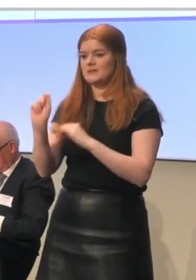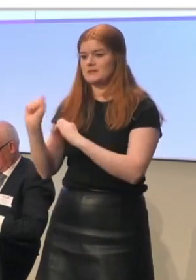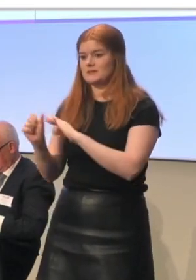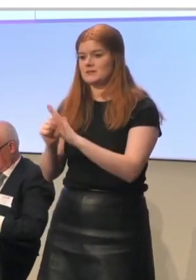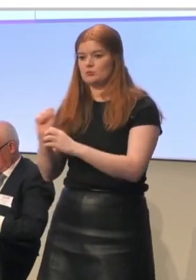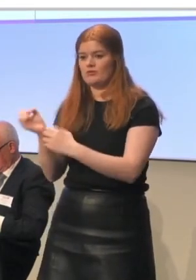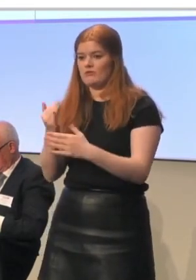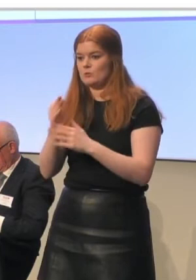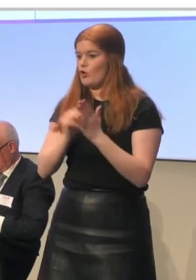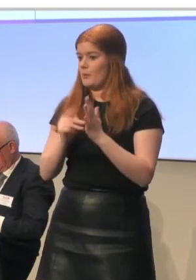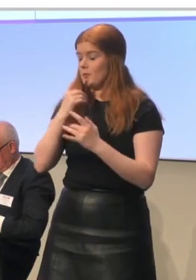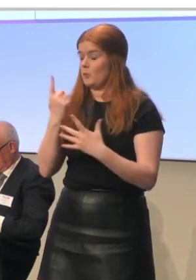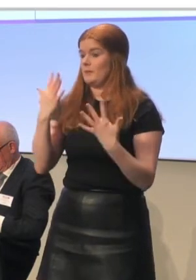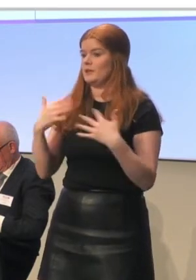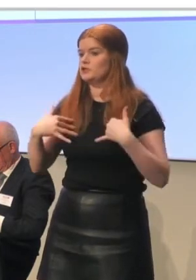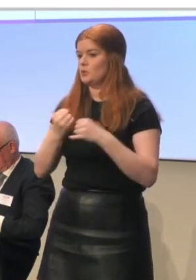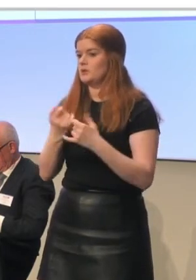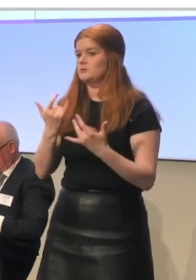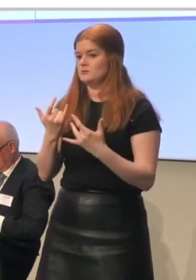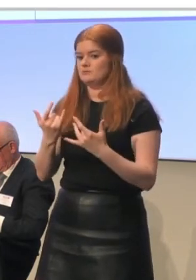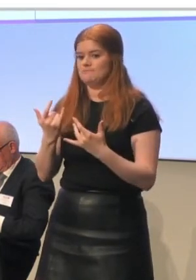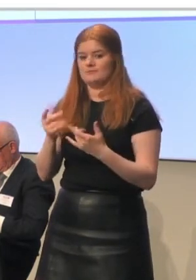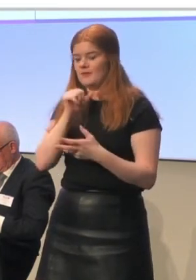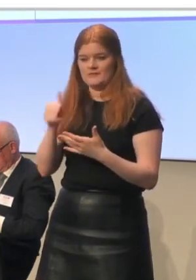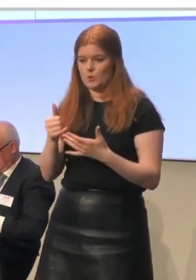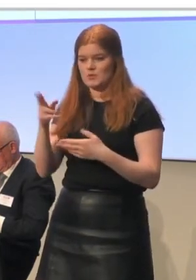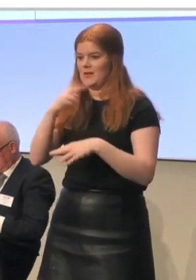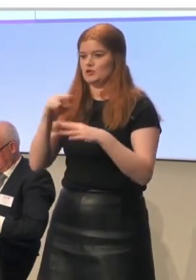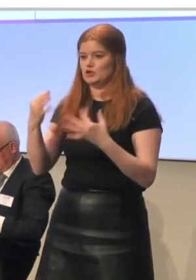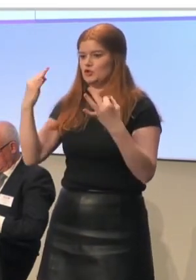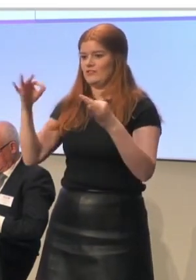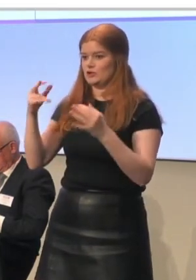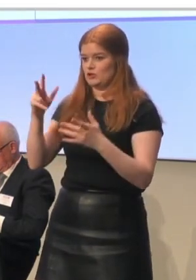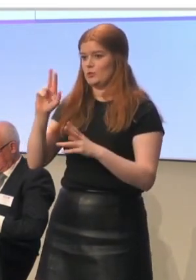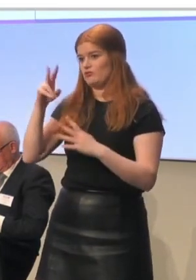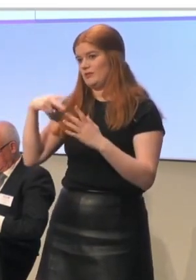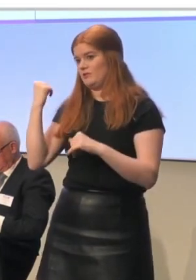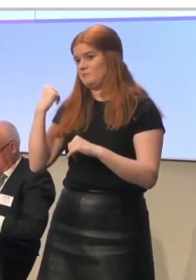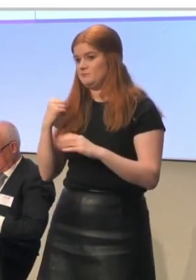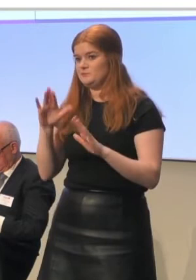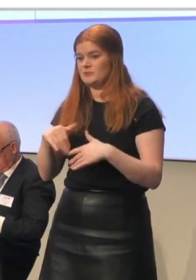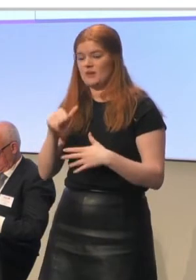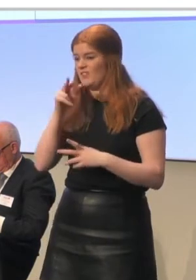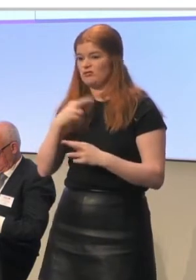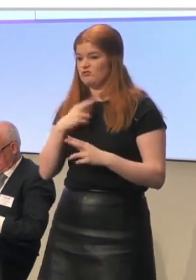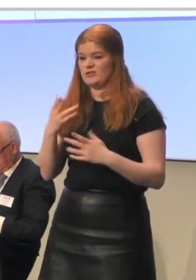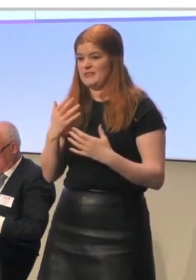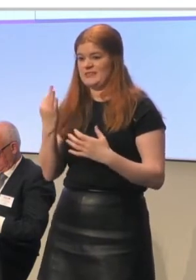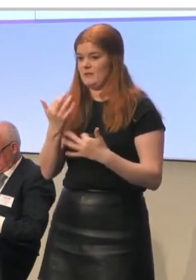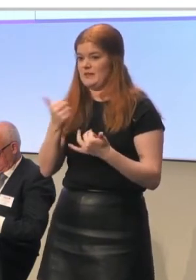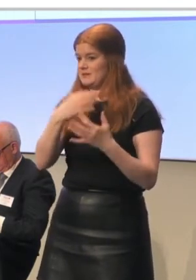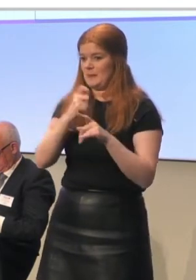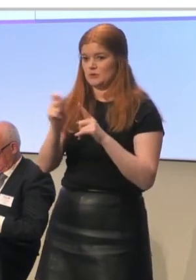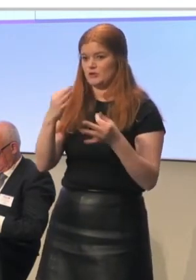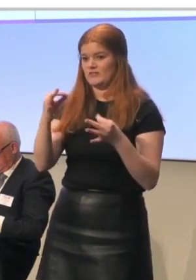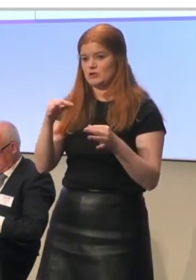program, but a prominent concern is the continued absence of national certification. You can read the quote there. They don't really leave with any certifications.